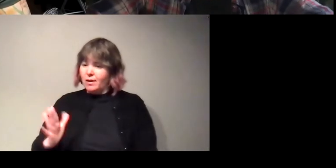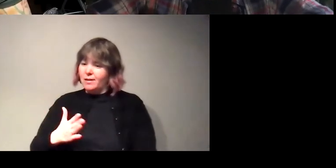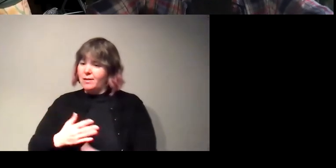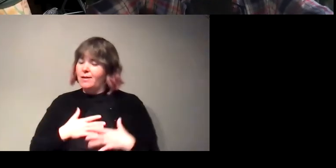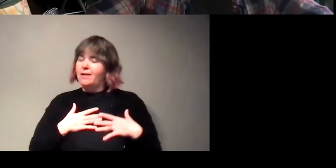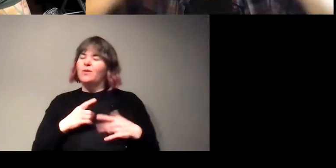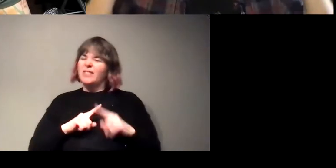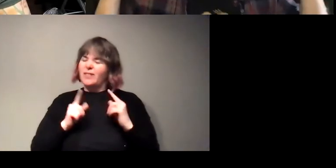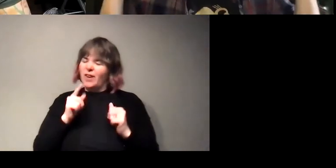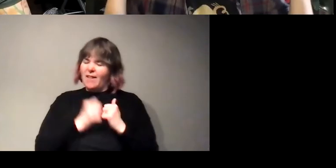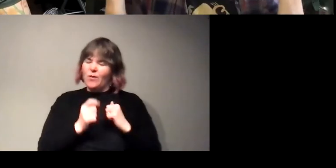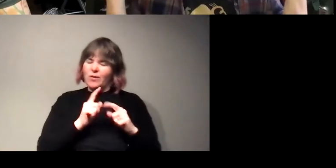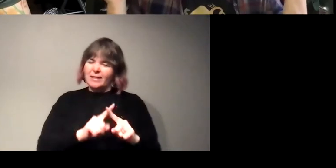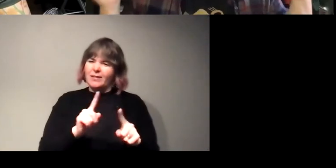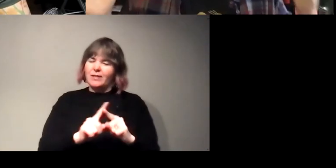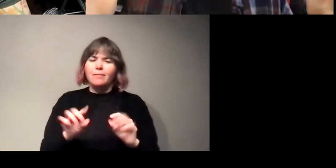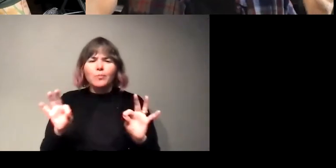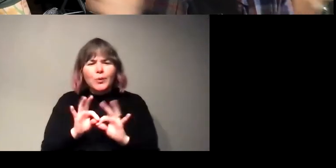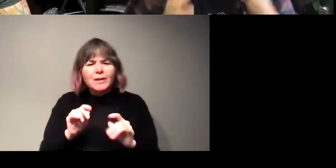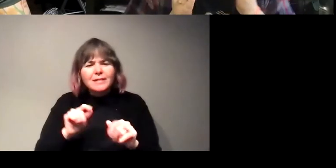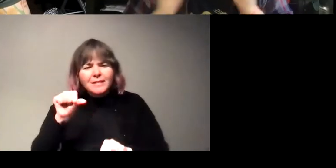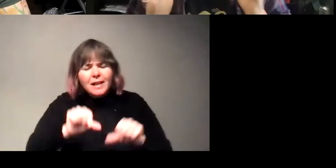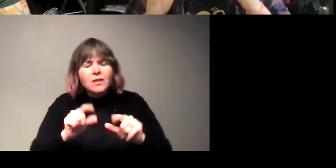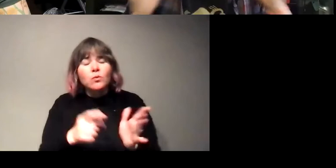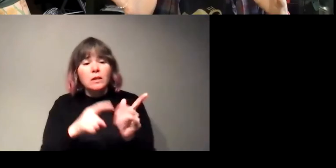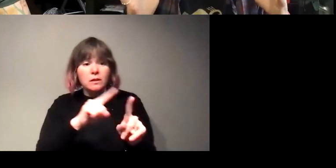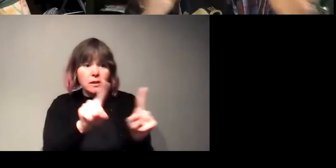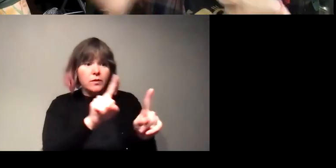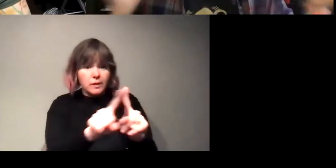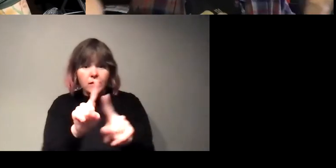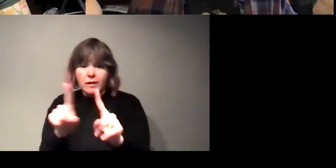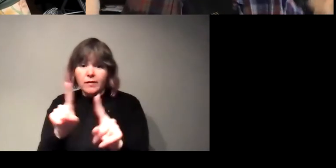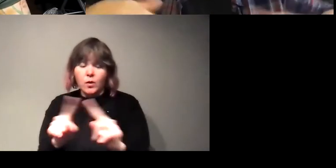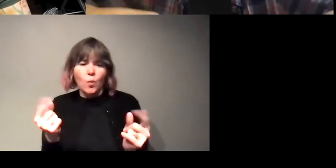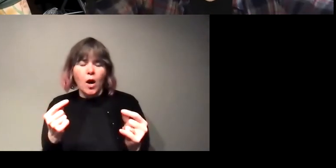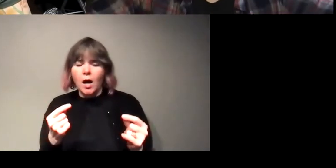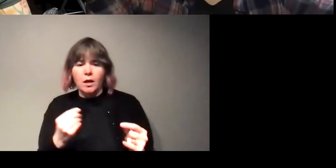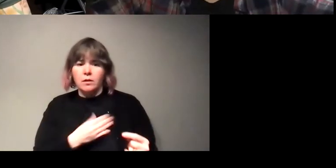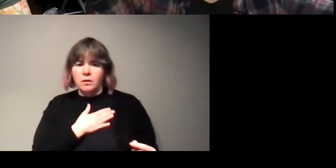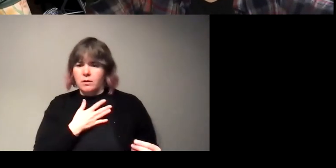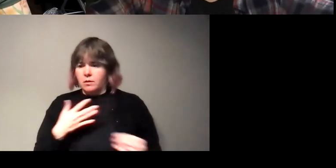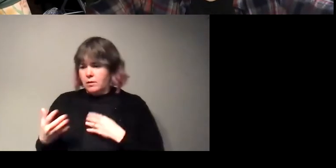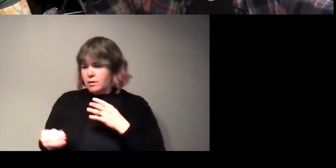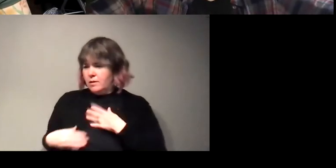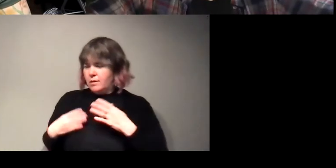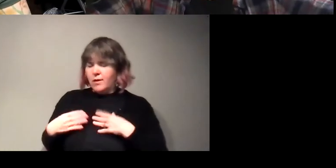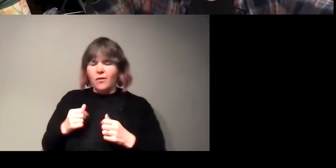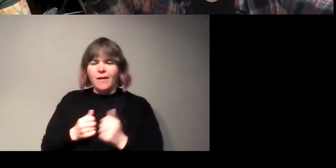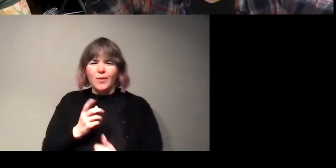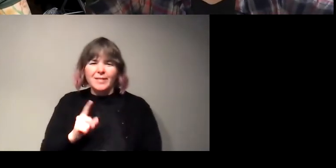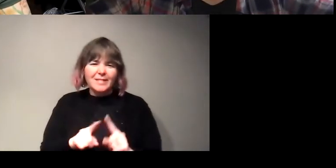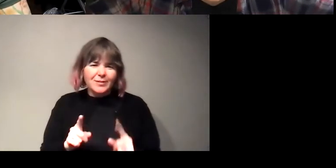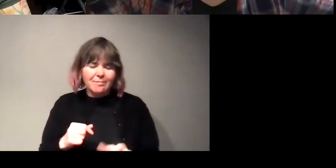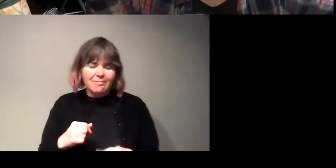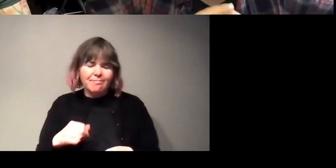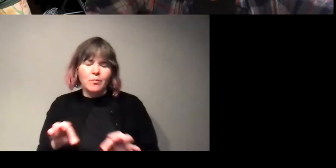that's wonderful. That's why we need so many different people in science, because like what is exciting is different for everybody. So you got to just find what makes you